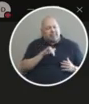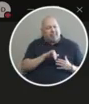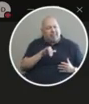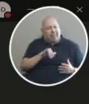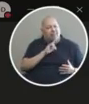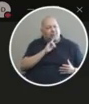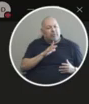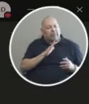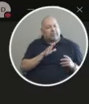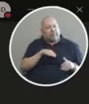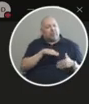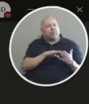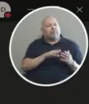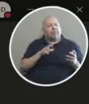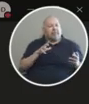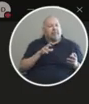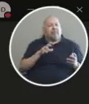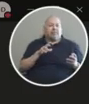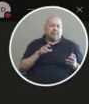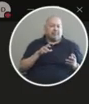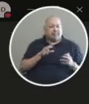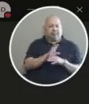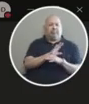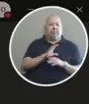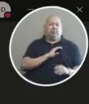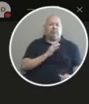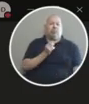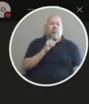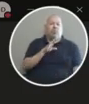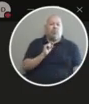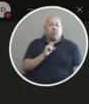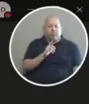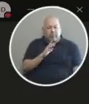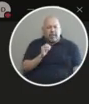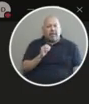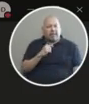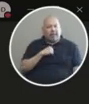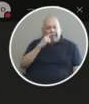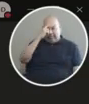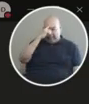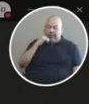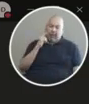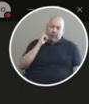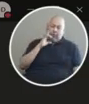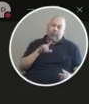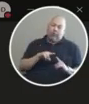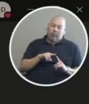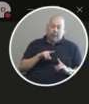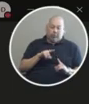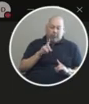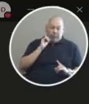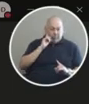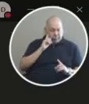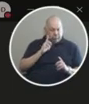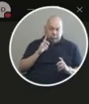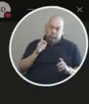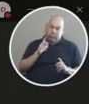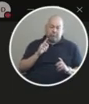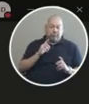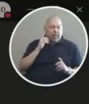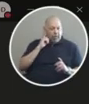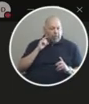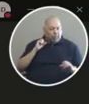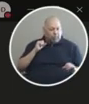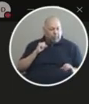that does address a lot of the business owners that they give me calls, and I heard them loud and clear, and I know their struggles,